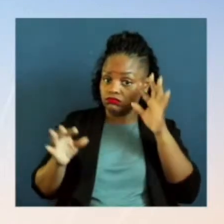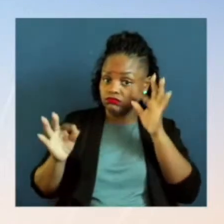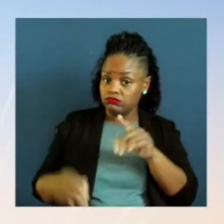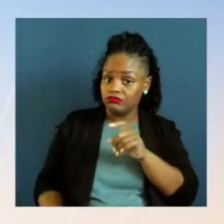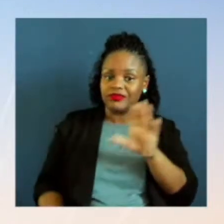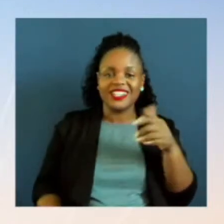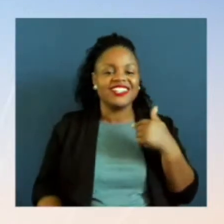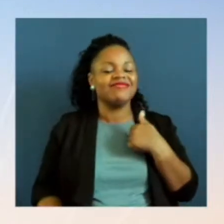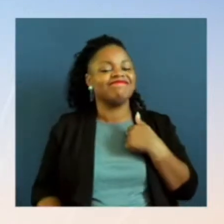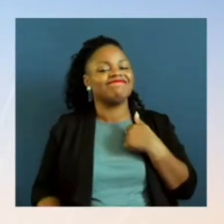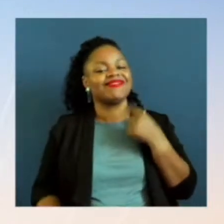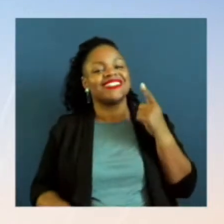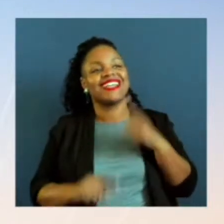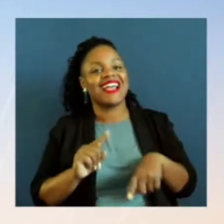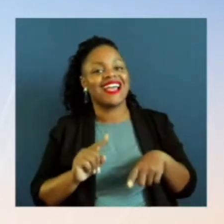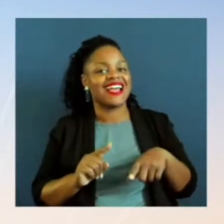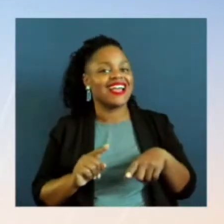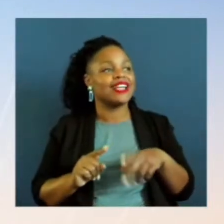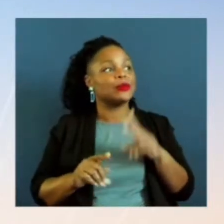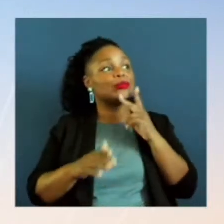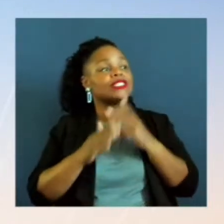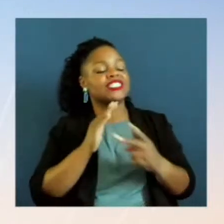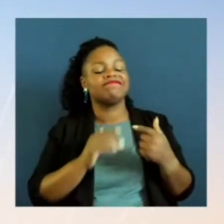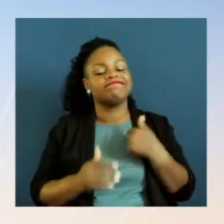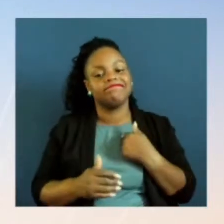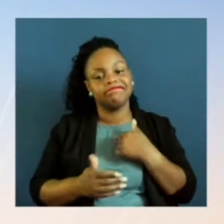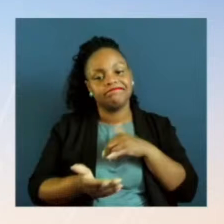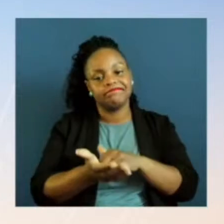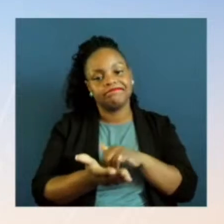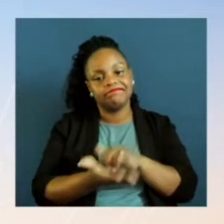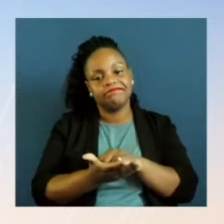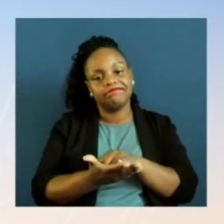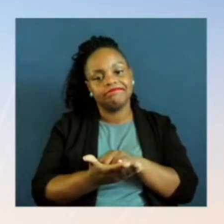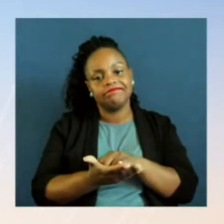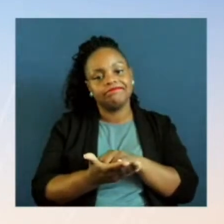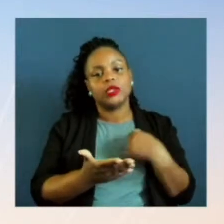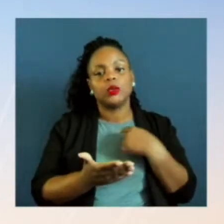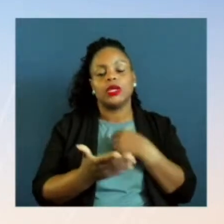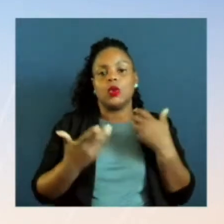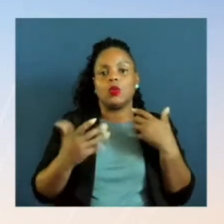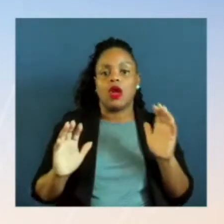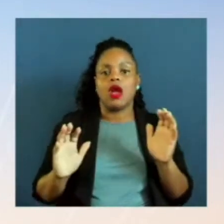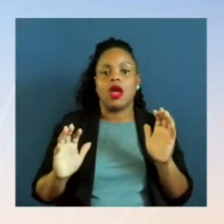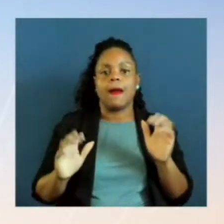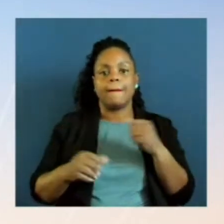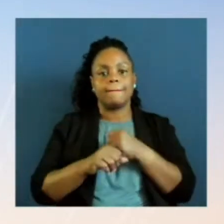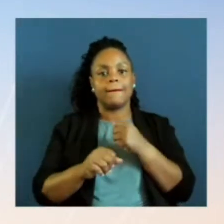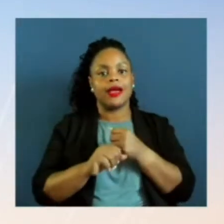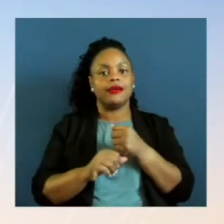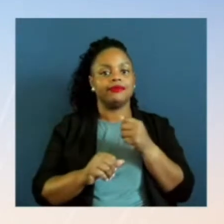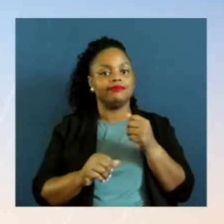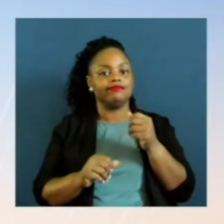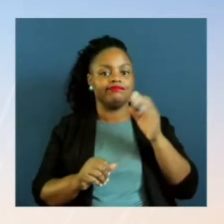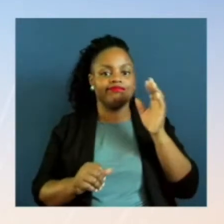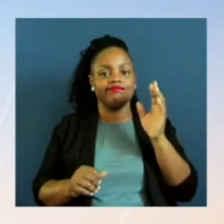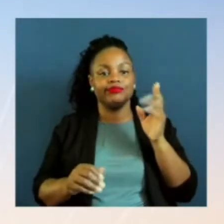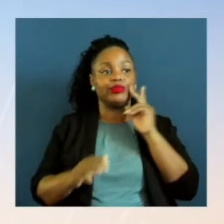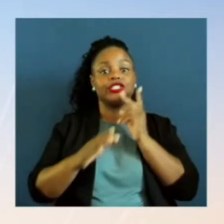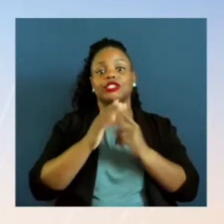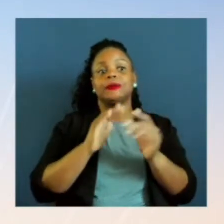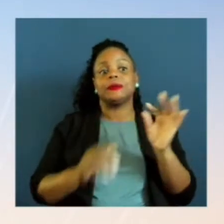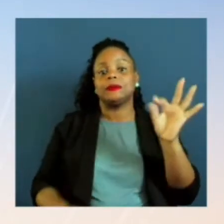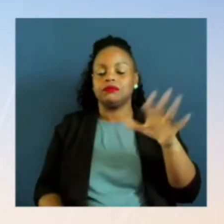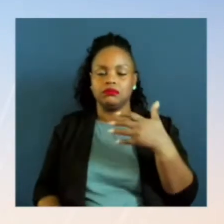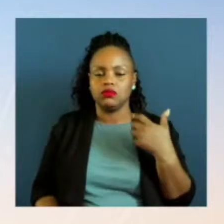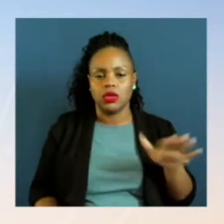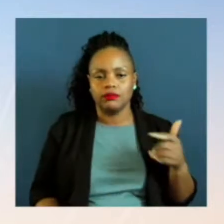court, but again, we try to stay out of the business of making predictions. One thing on Afghanistan, do you see any possibility for a limited